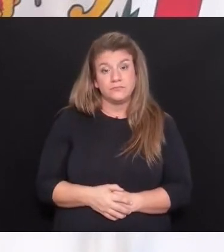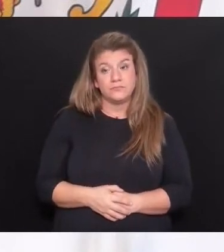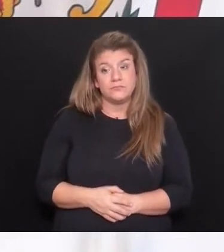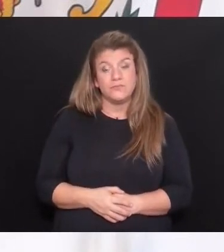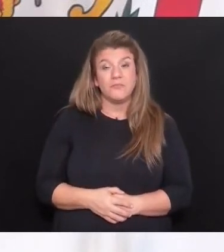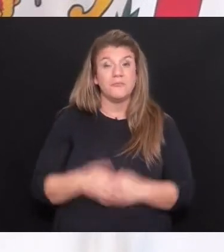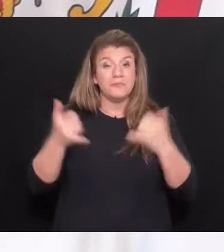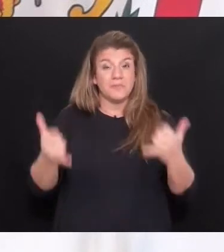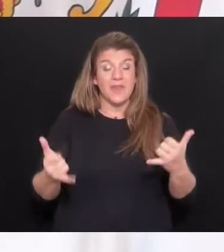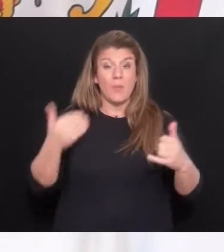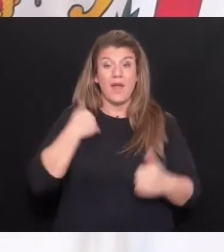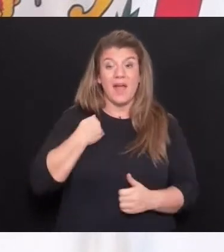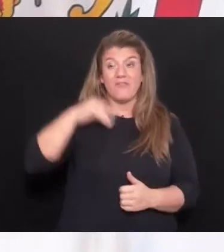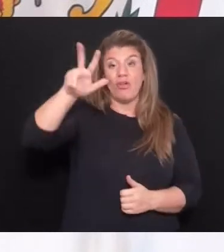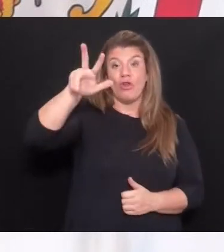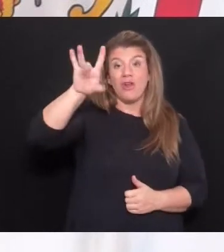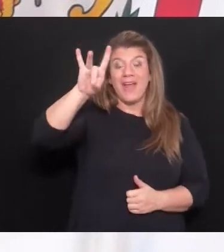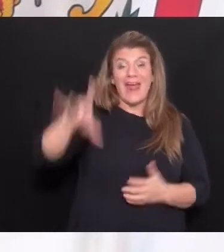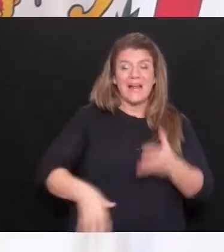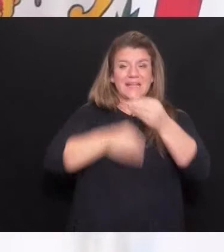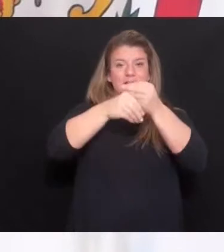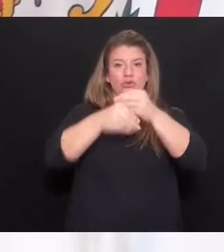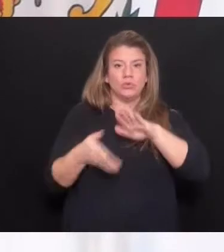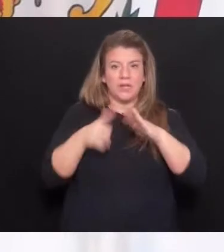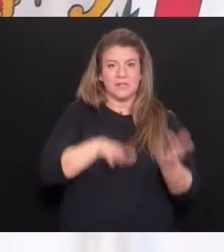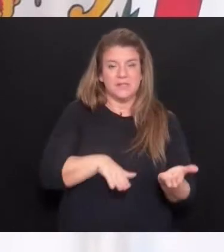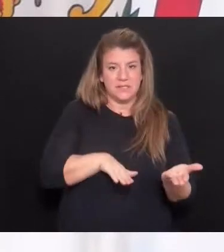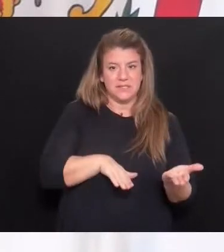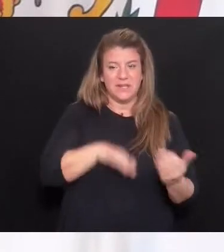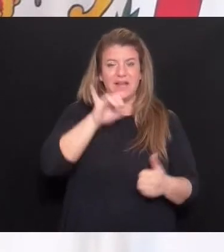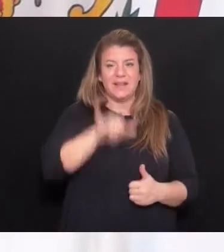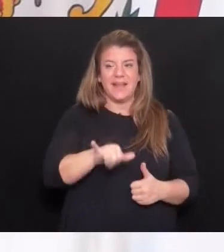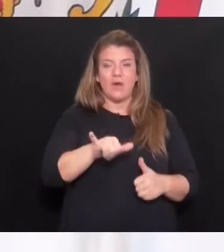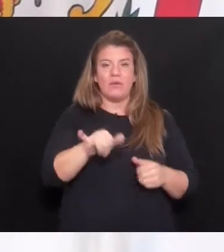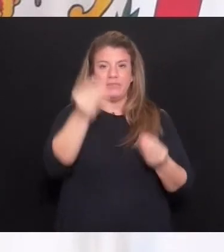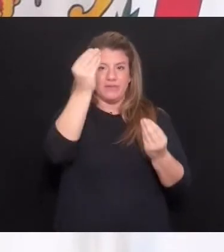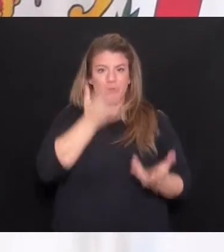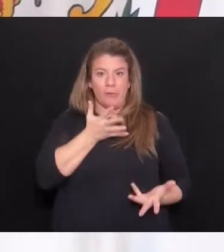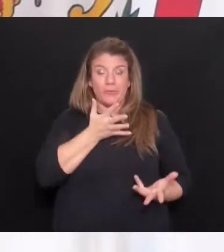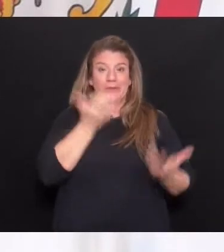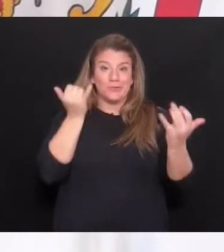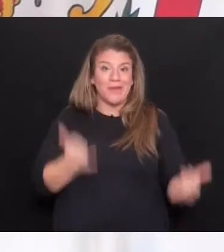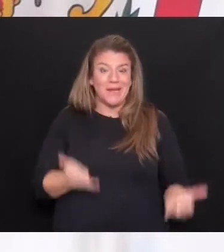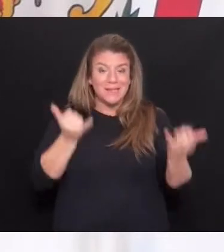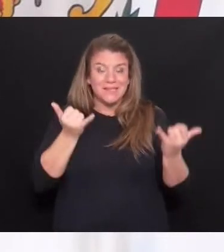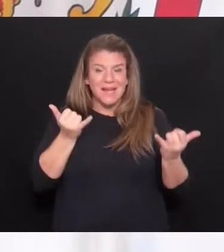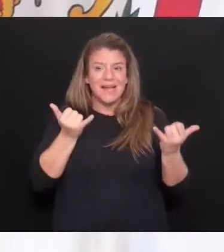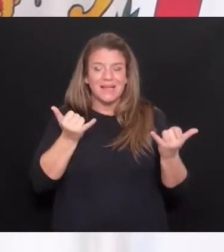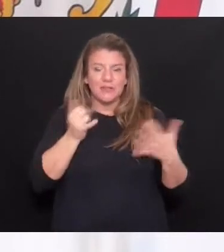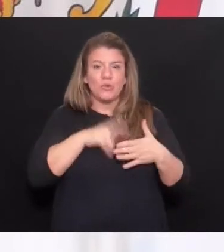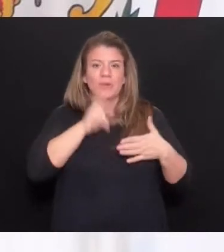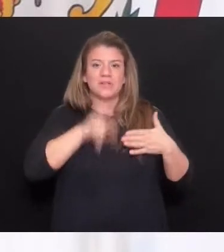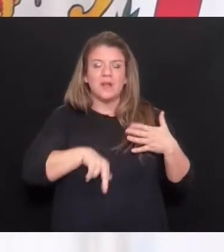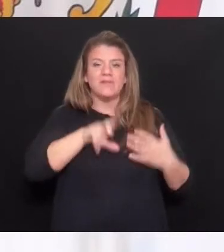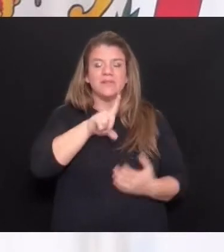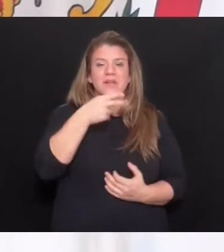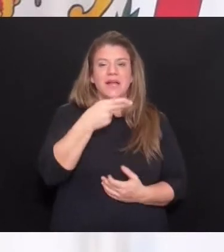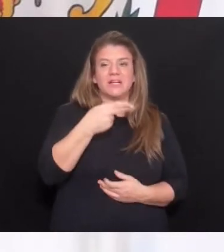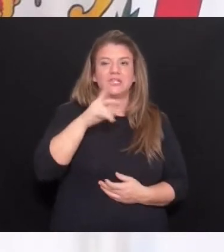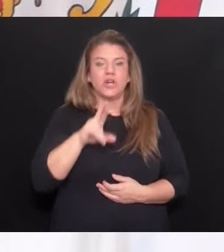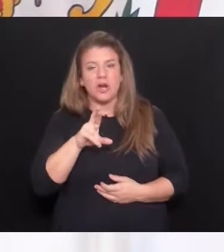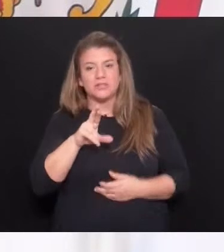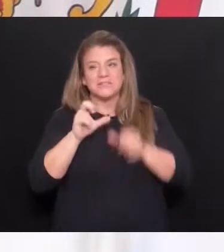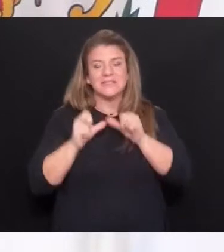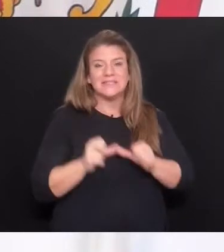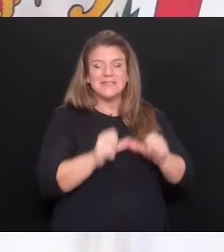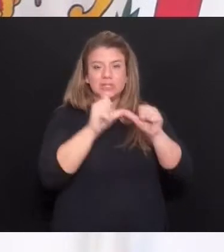got 38 additional deaths that were reported to us today as a result of the DHHR's